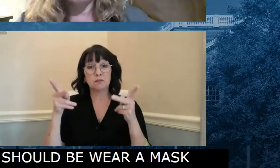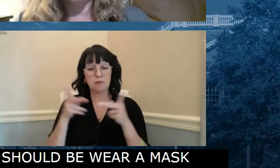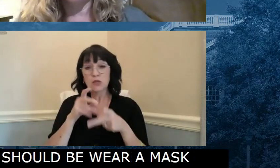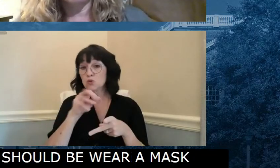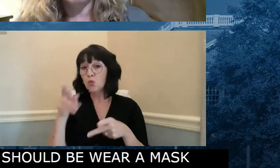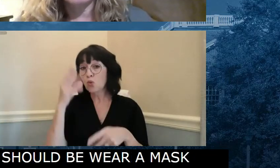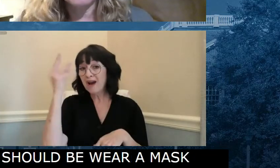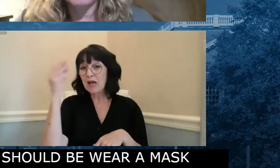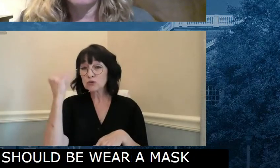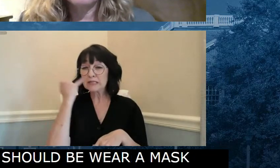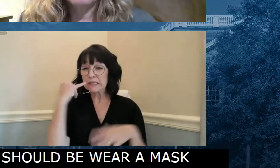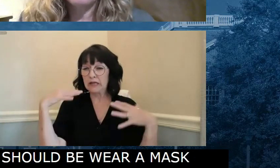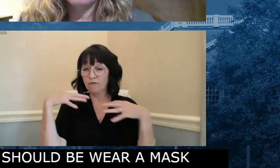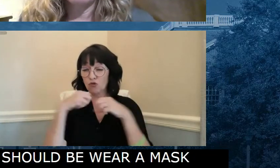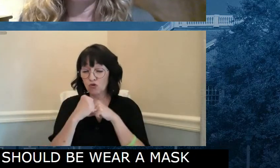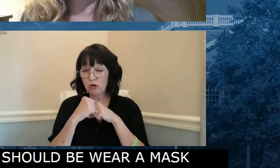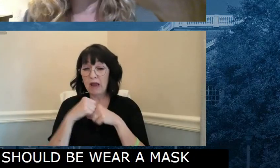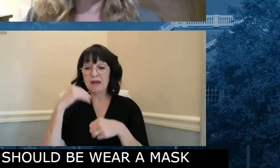setting if it's a crowded